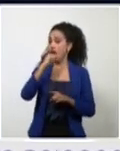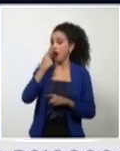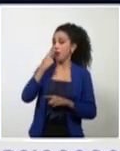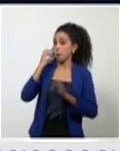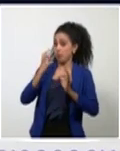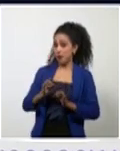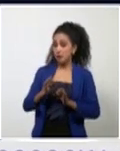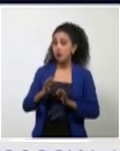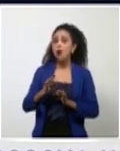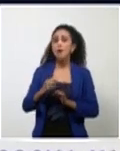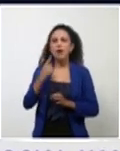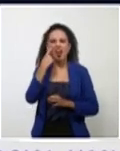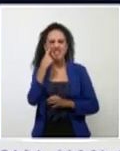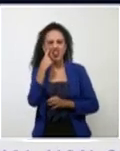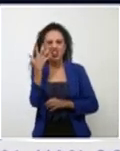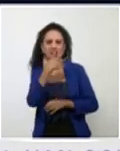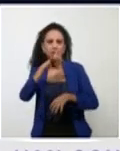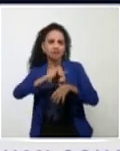1,431 samples were studied